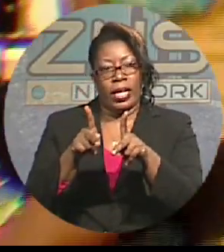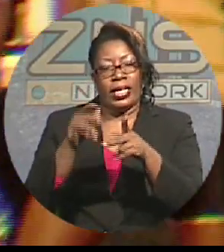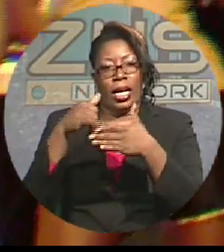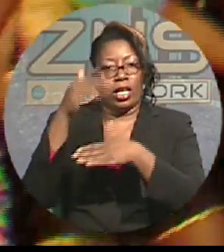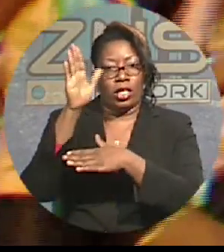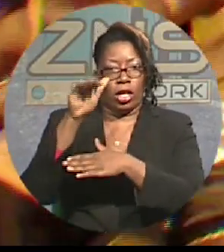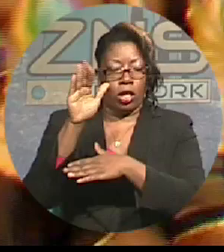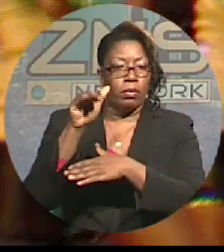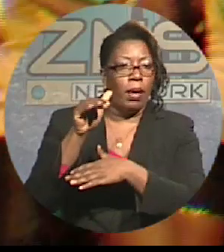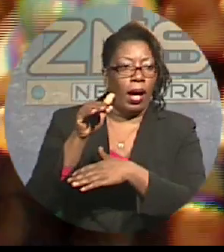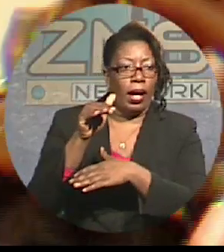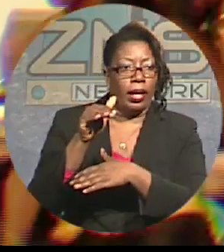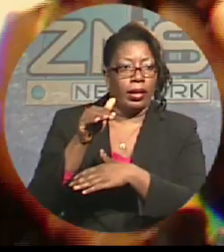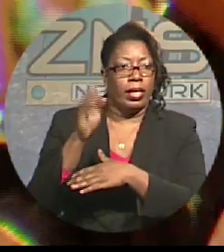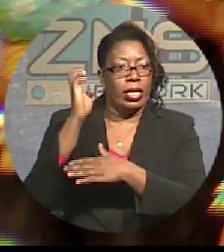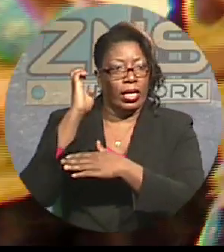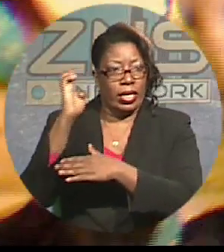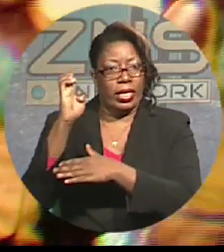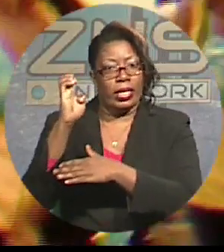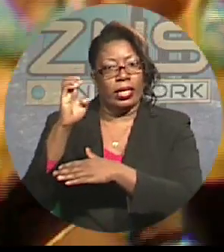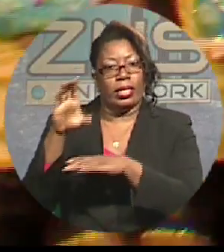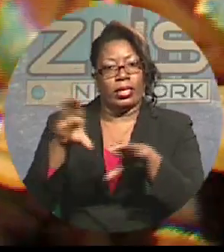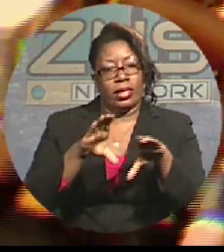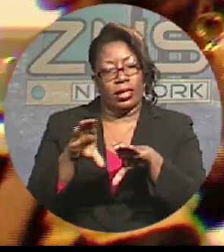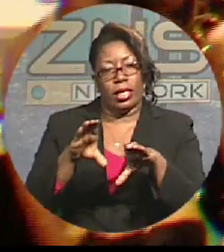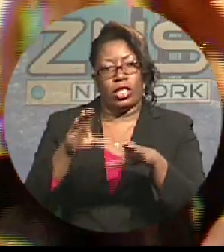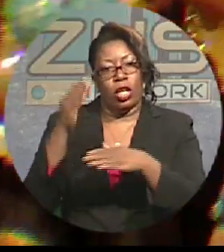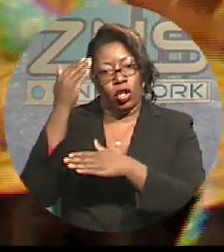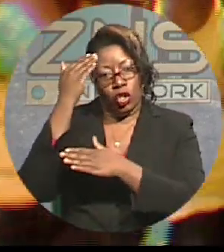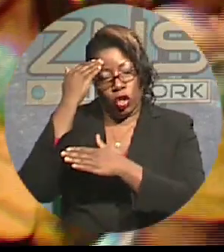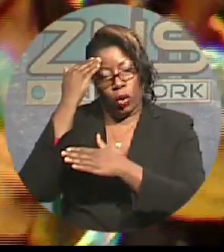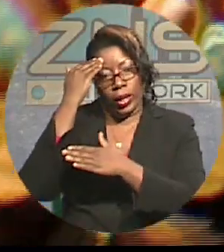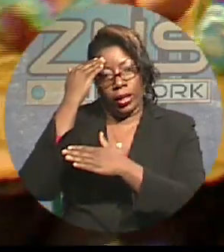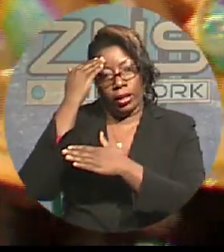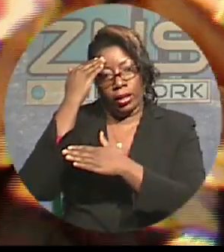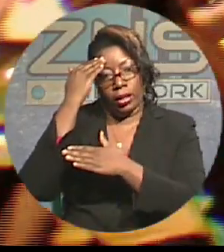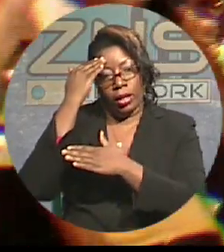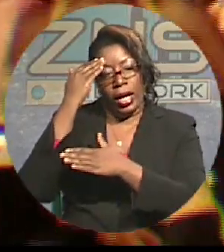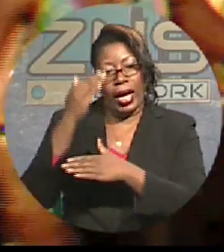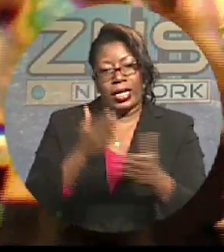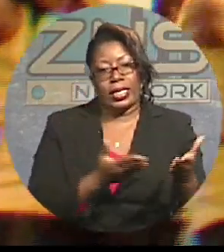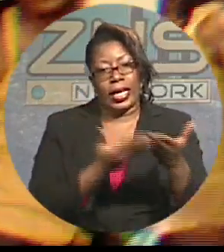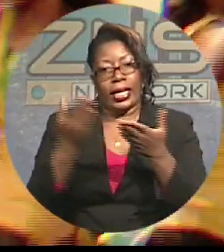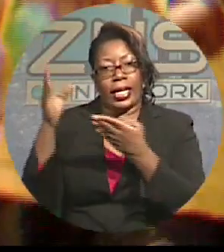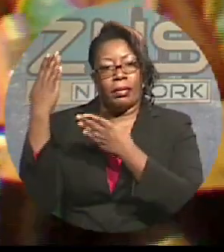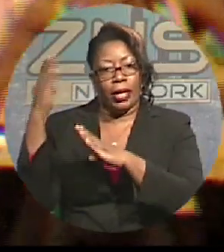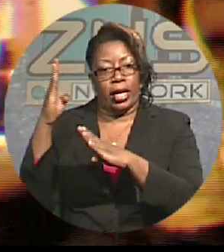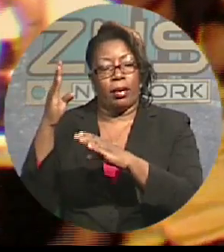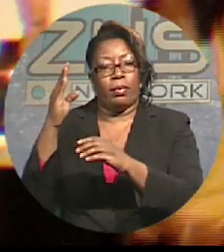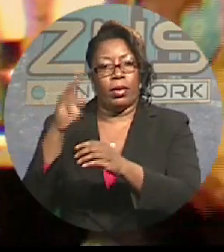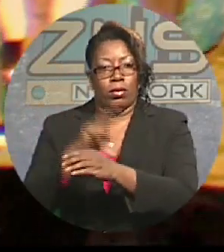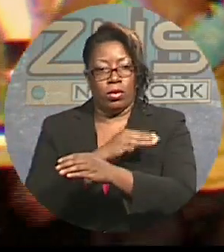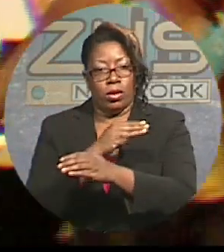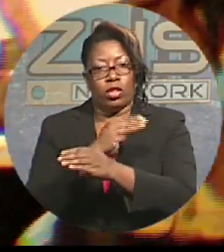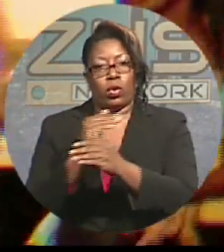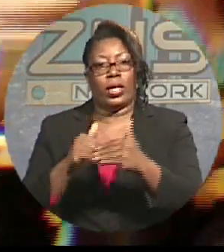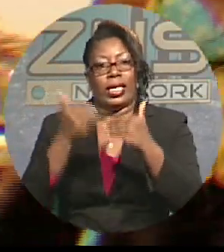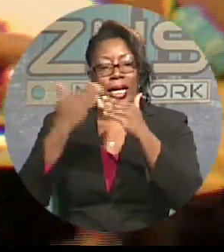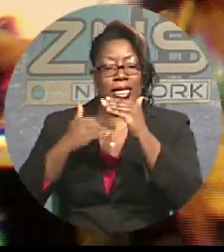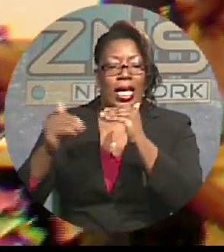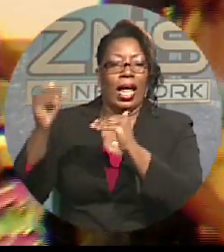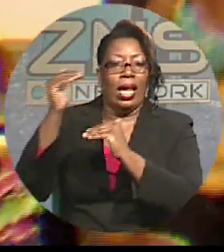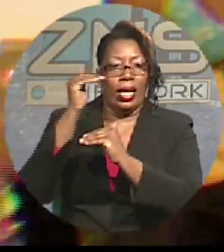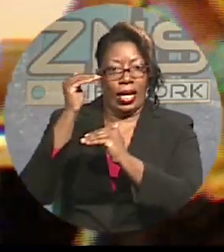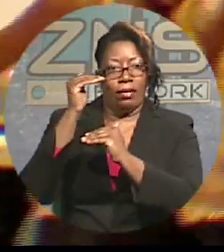waved goodbye, he perhaps did so knowing that his work in taking Bahamian music to the next level had been accomplished.